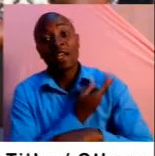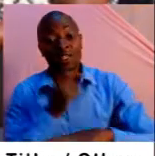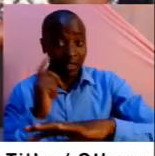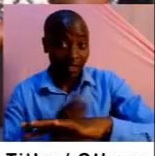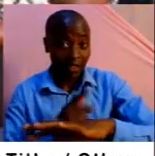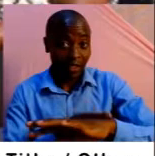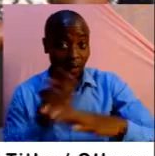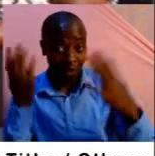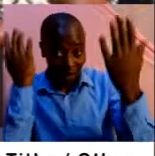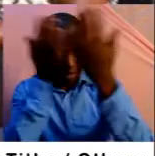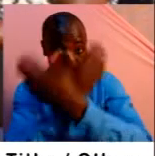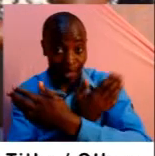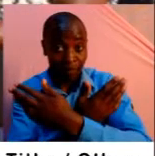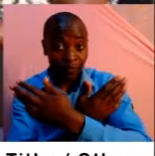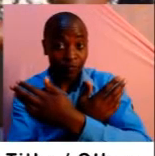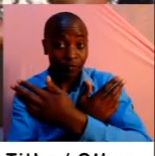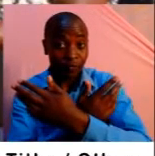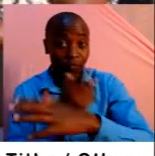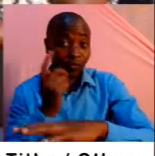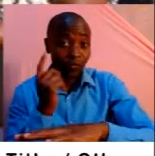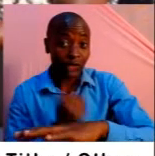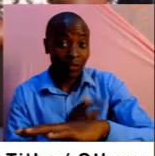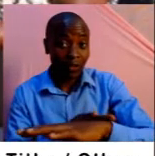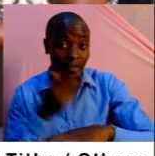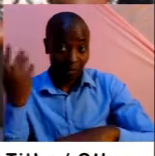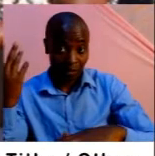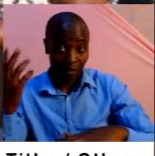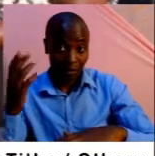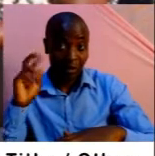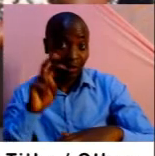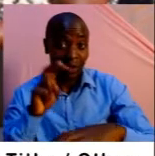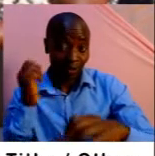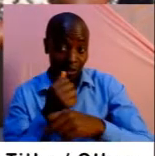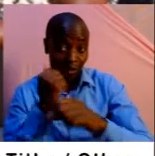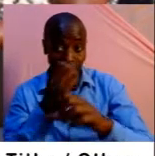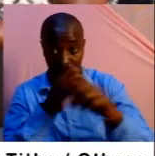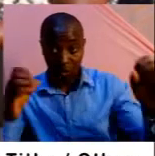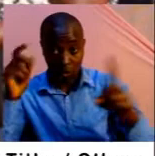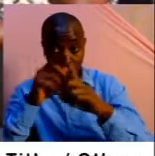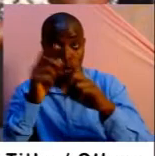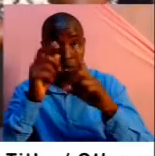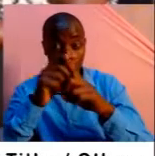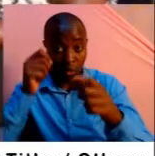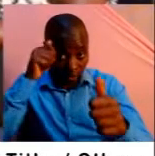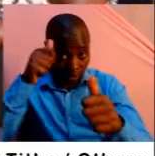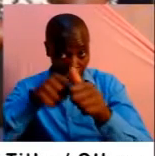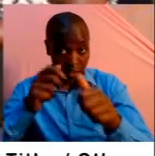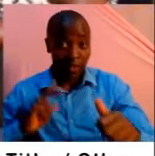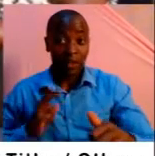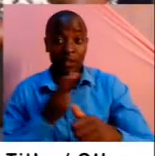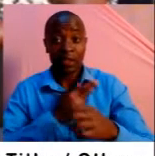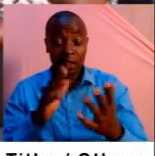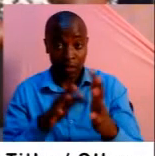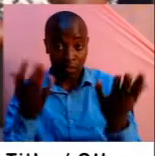bad, that even when things not to be working, that your word reminds us in the book of Mark, that he